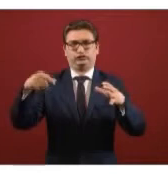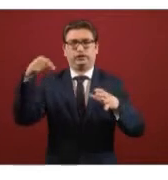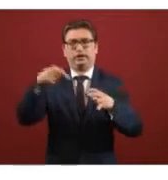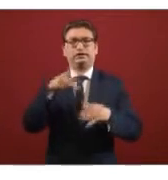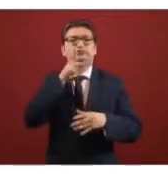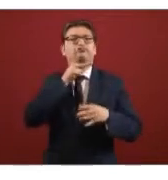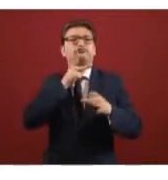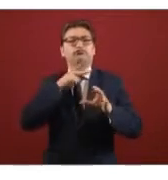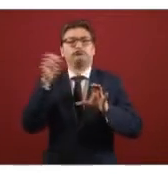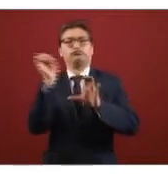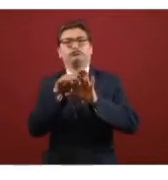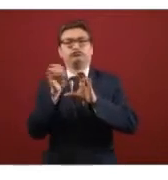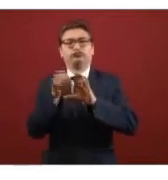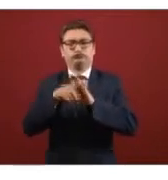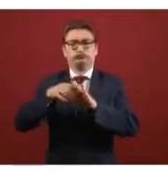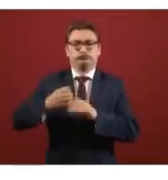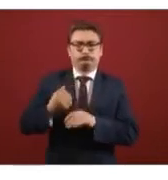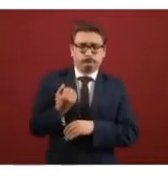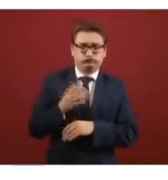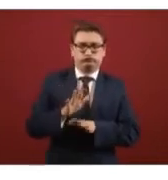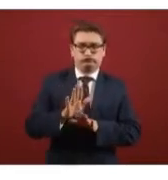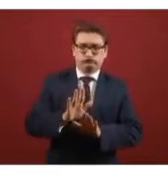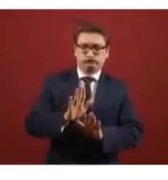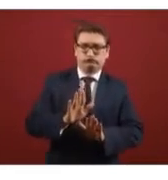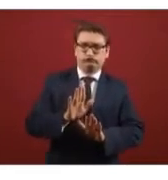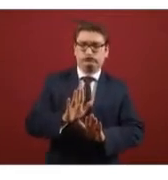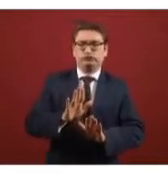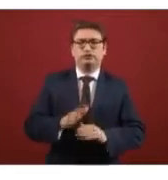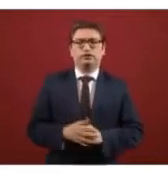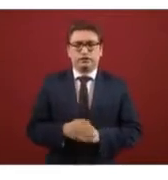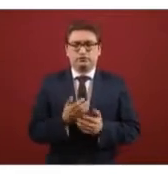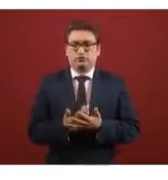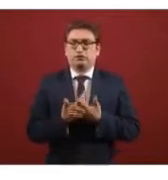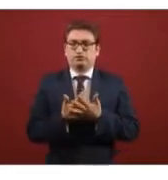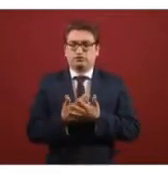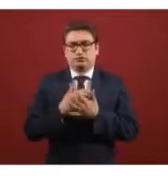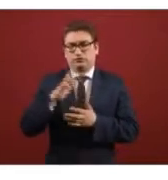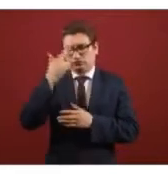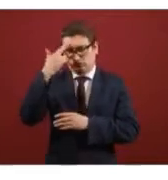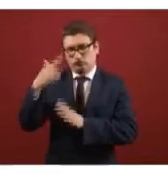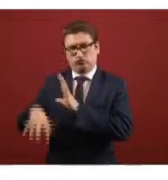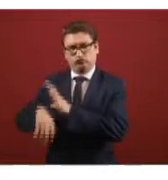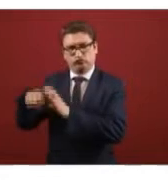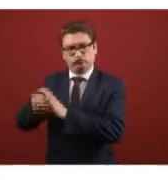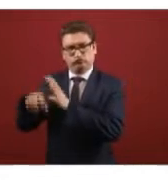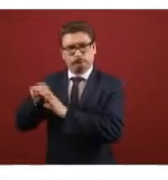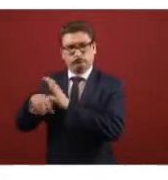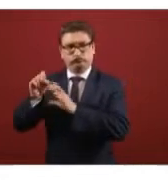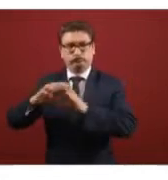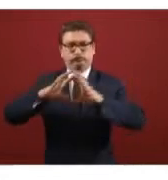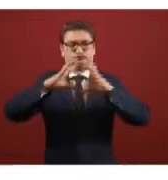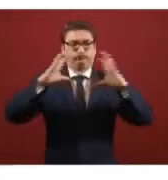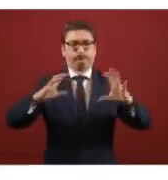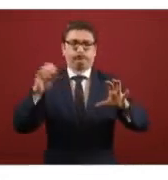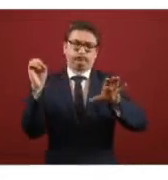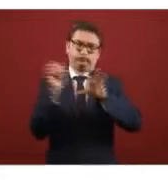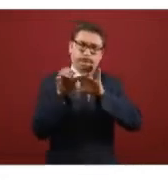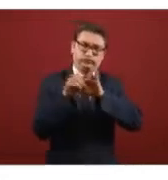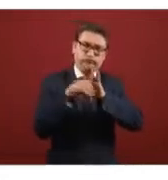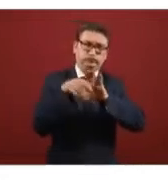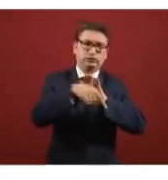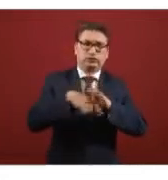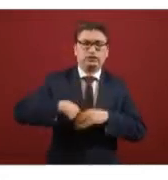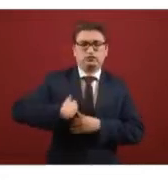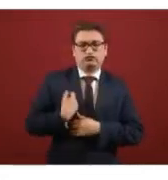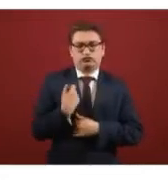they can read it. Okay, you guys? I'm sorry, but tiempos de Oh, it's not residencia that one. de